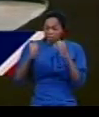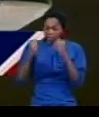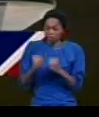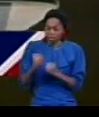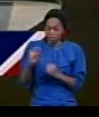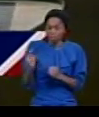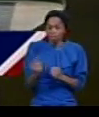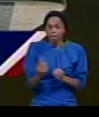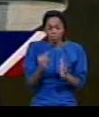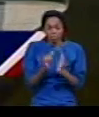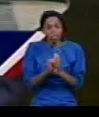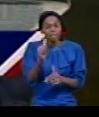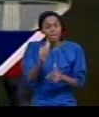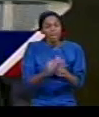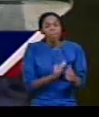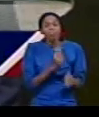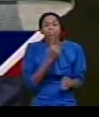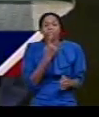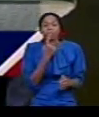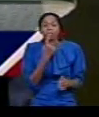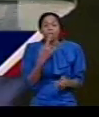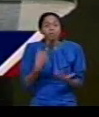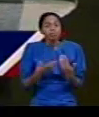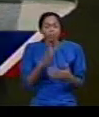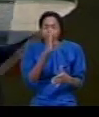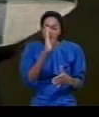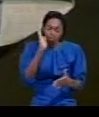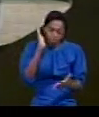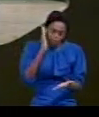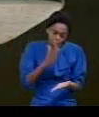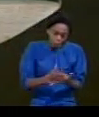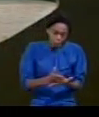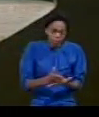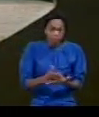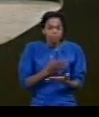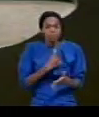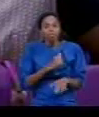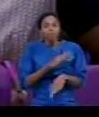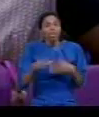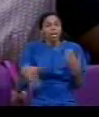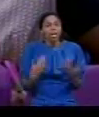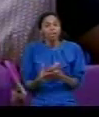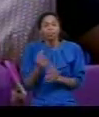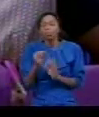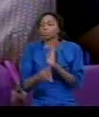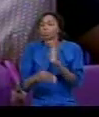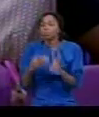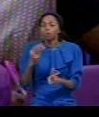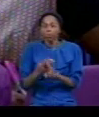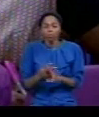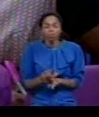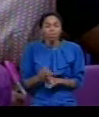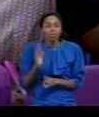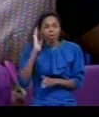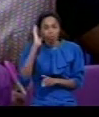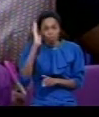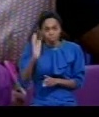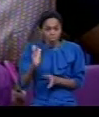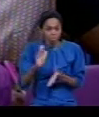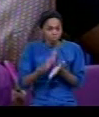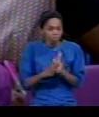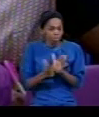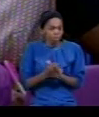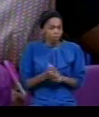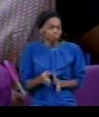that every mouth may be stopped and all the world become